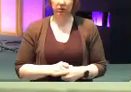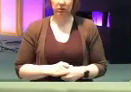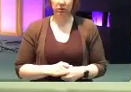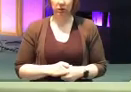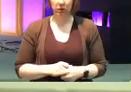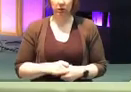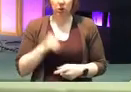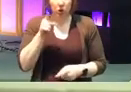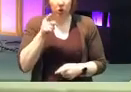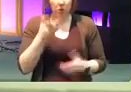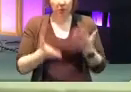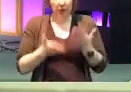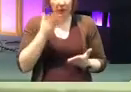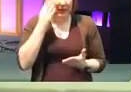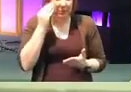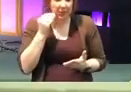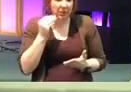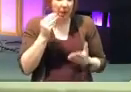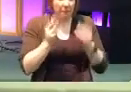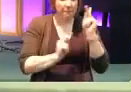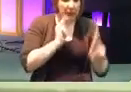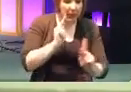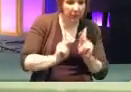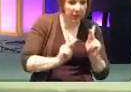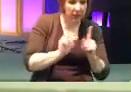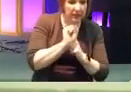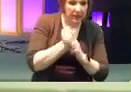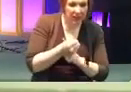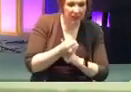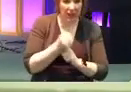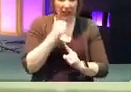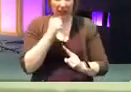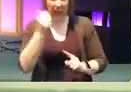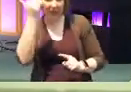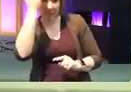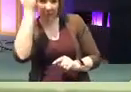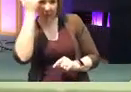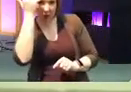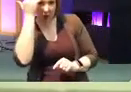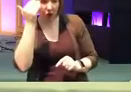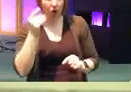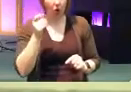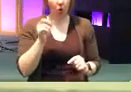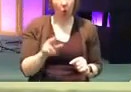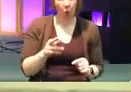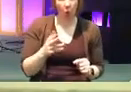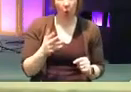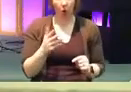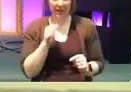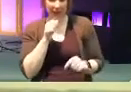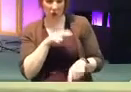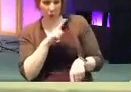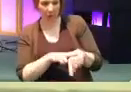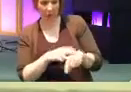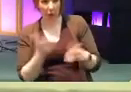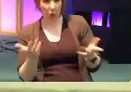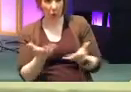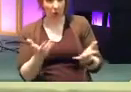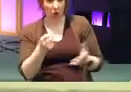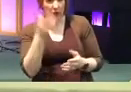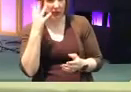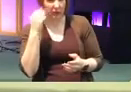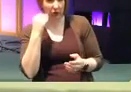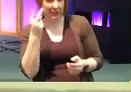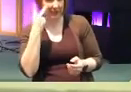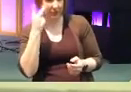You may have experienced some people or some situations where things were unfamiliar or things were not normally what you've seen or experienced